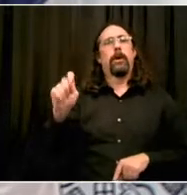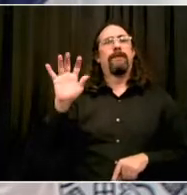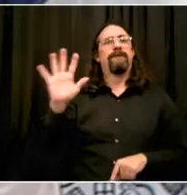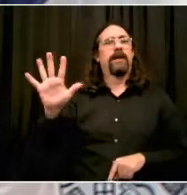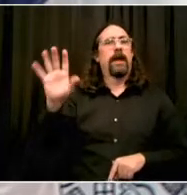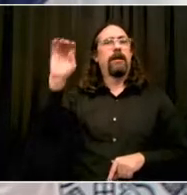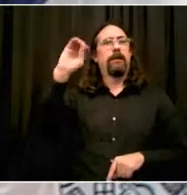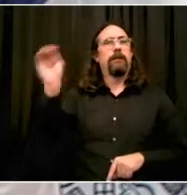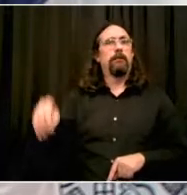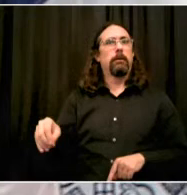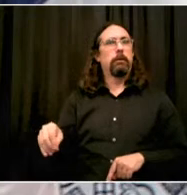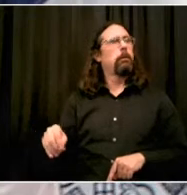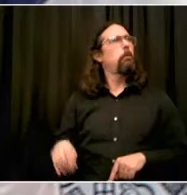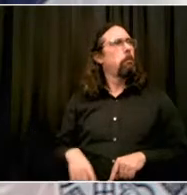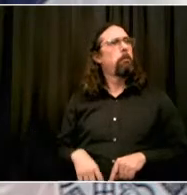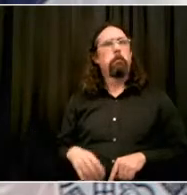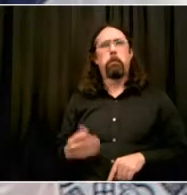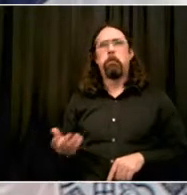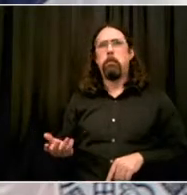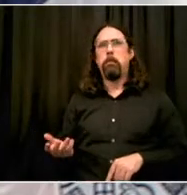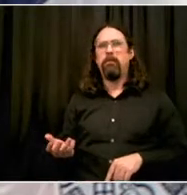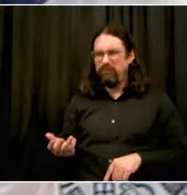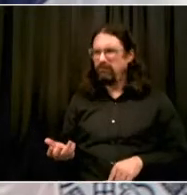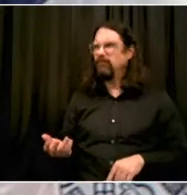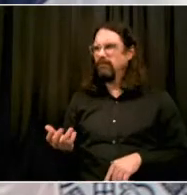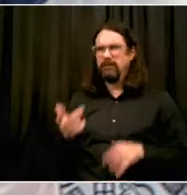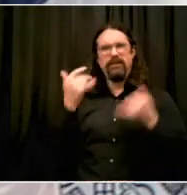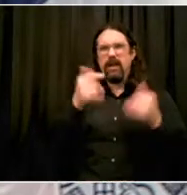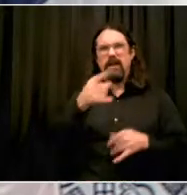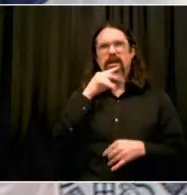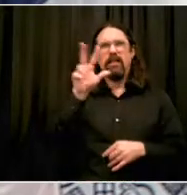to parents. Jake, do you? Go ahead.